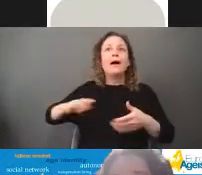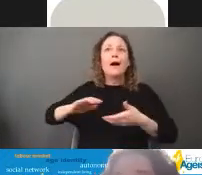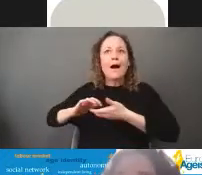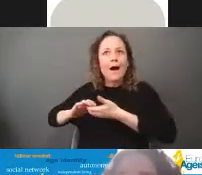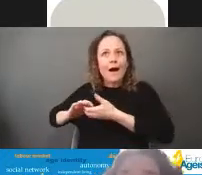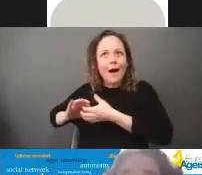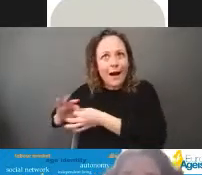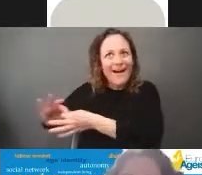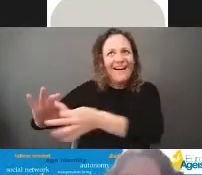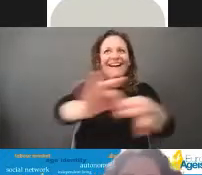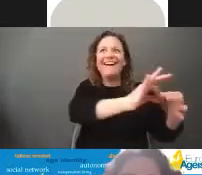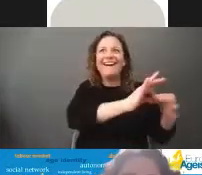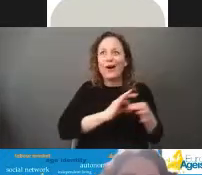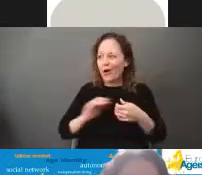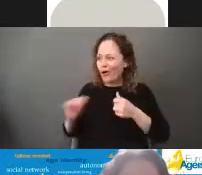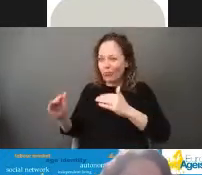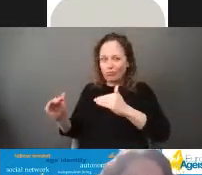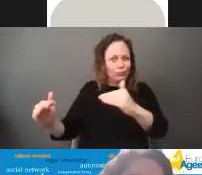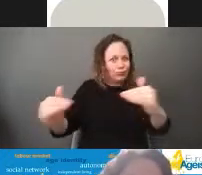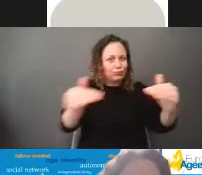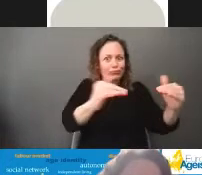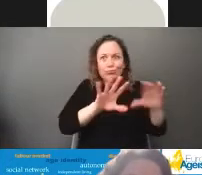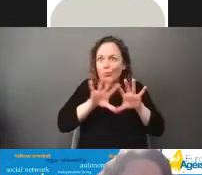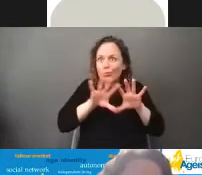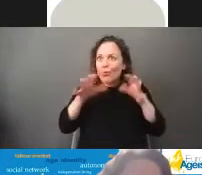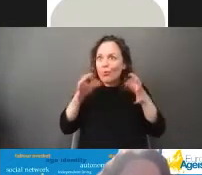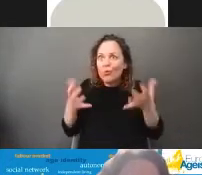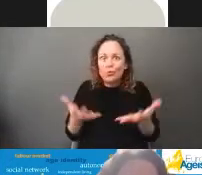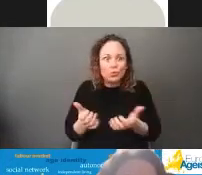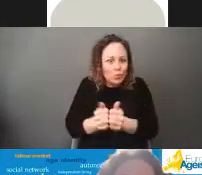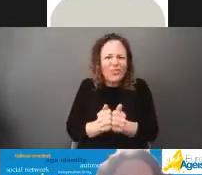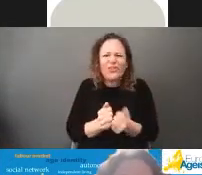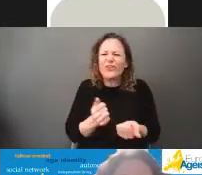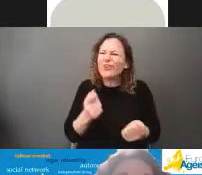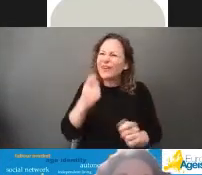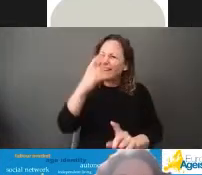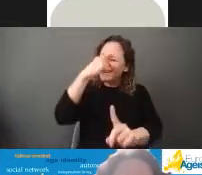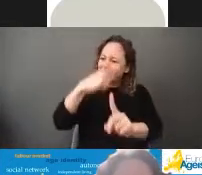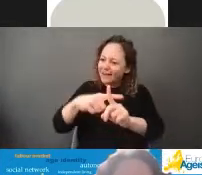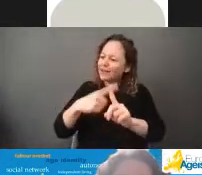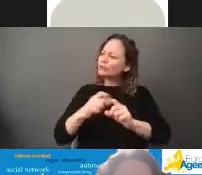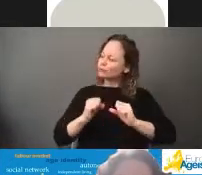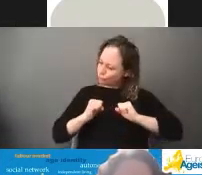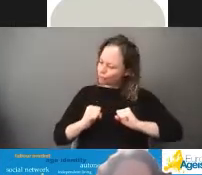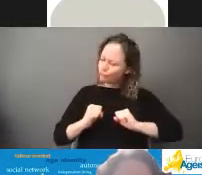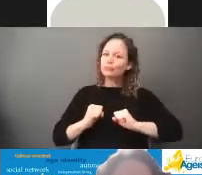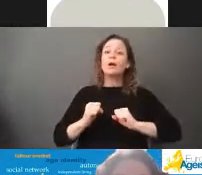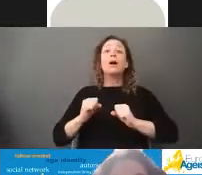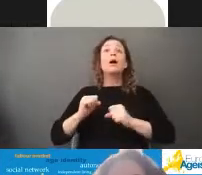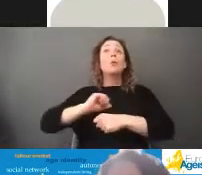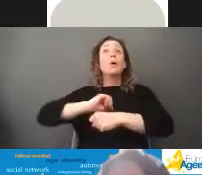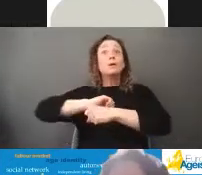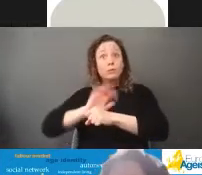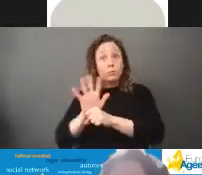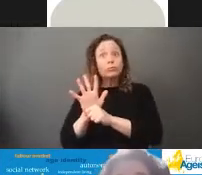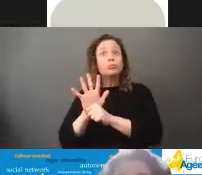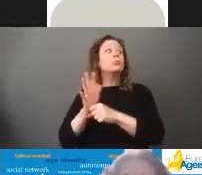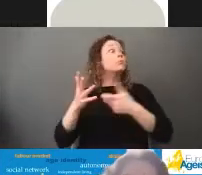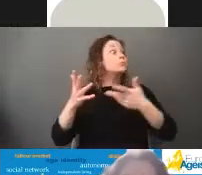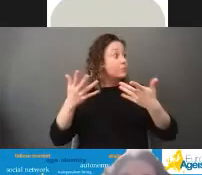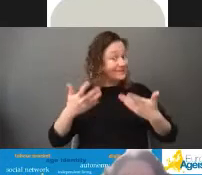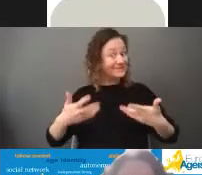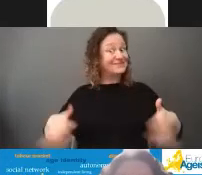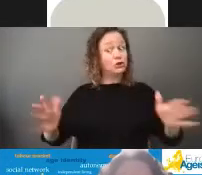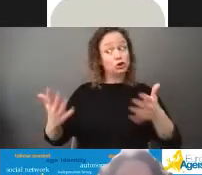that we have to keep in mind for the future with an optimistic outlook to life after the pandemic. Susceptibility does